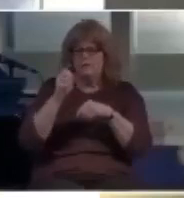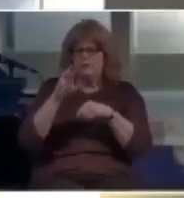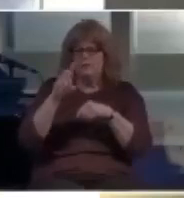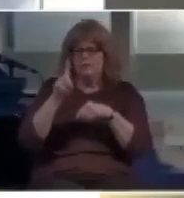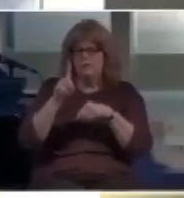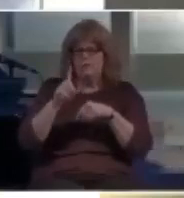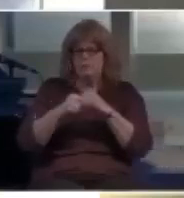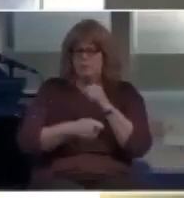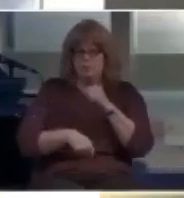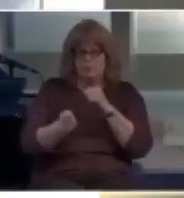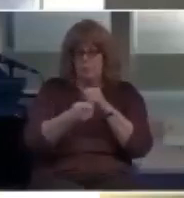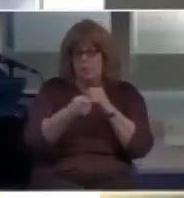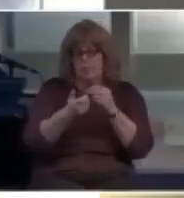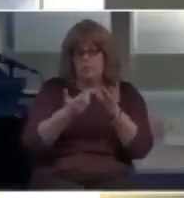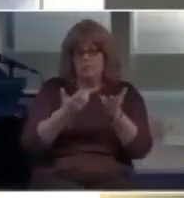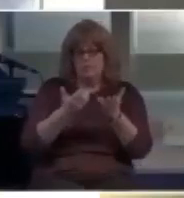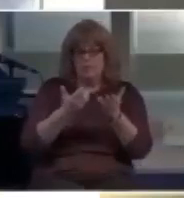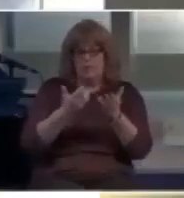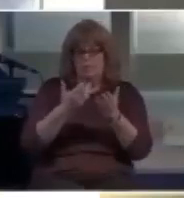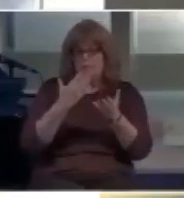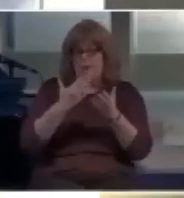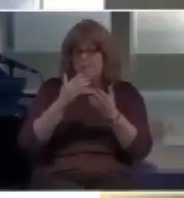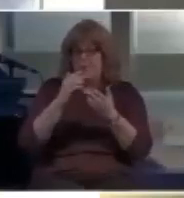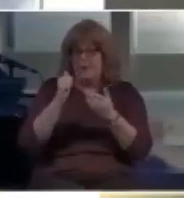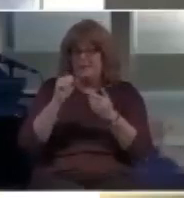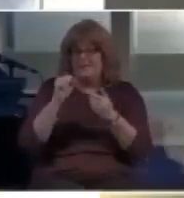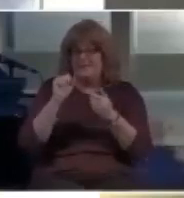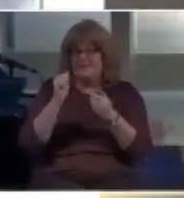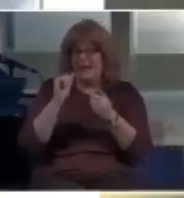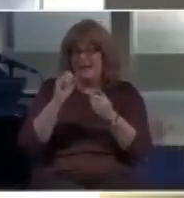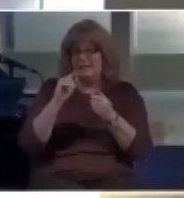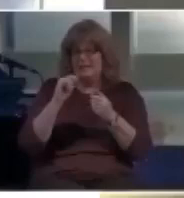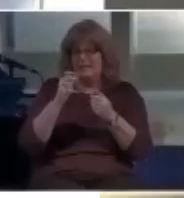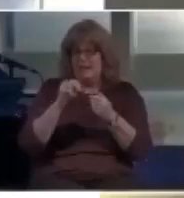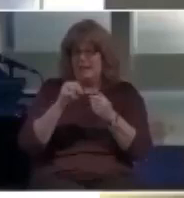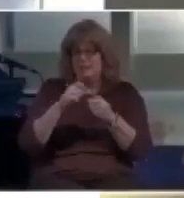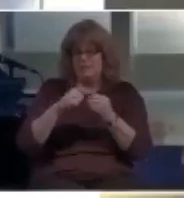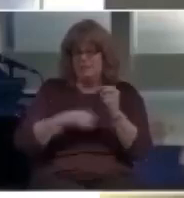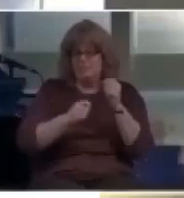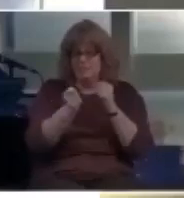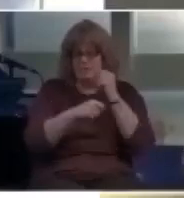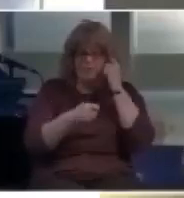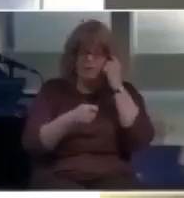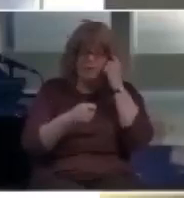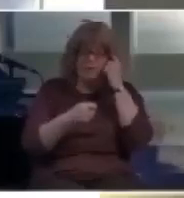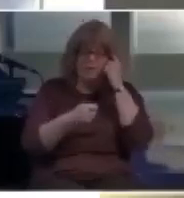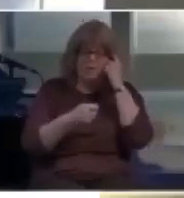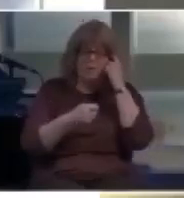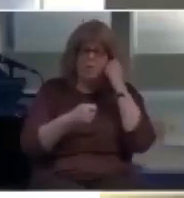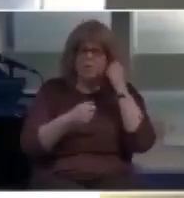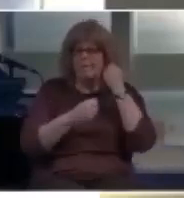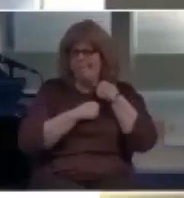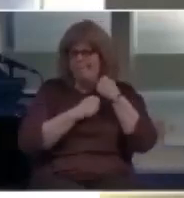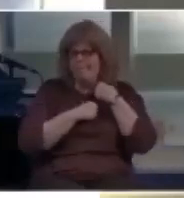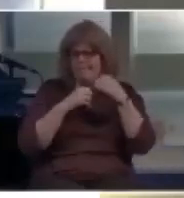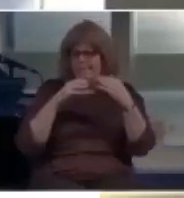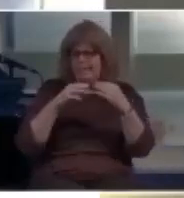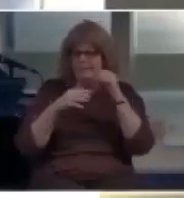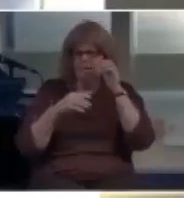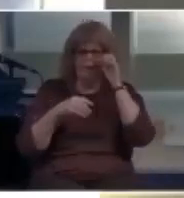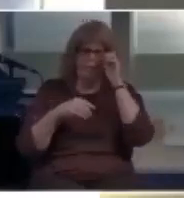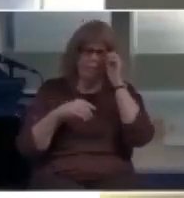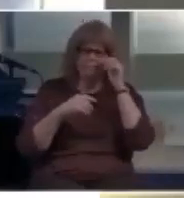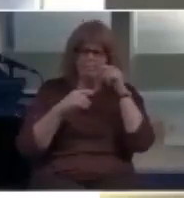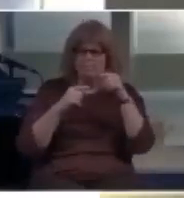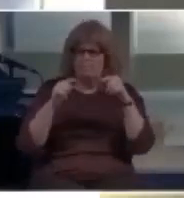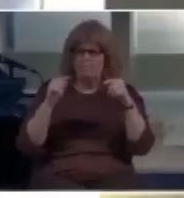so we can assume that it's an assassination attempt or in a military campaign or something like that. But